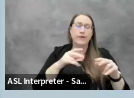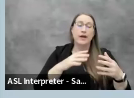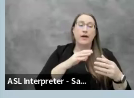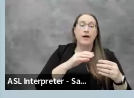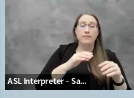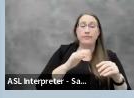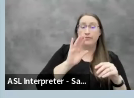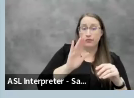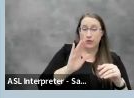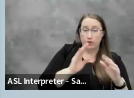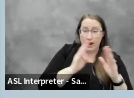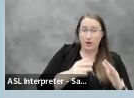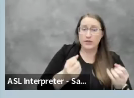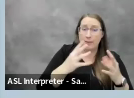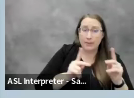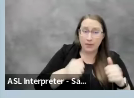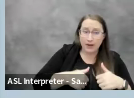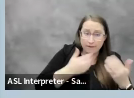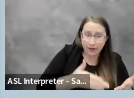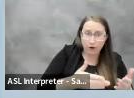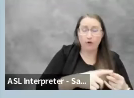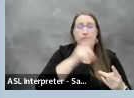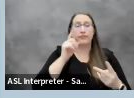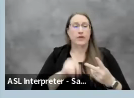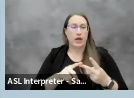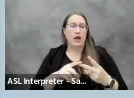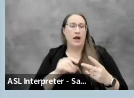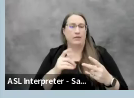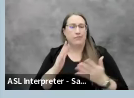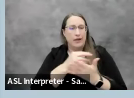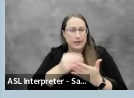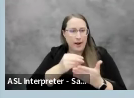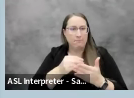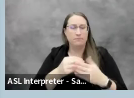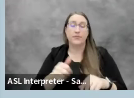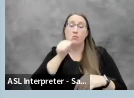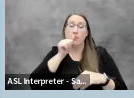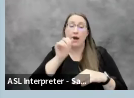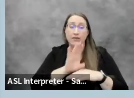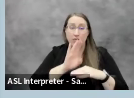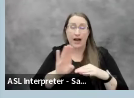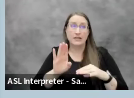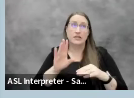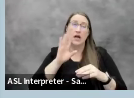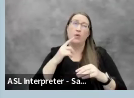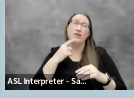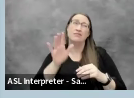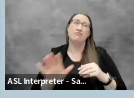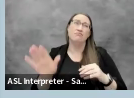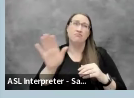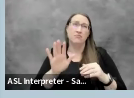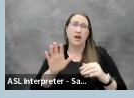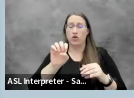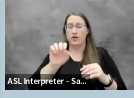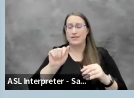income. Private practice, I would say, to do all of these estate planning documents, if you have